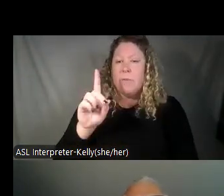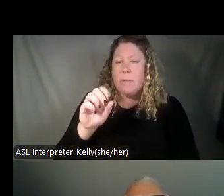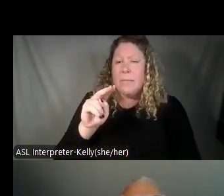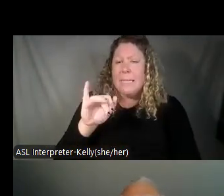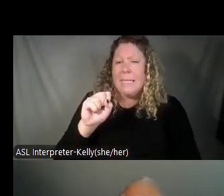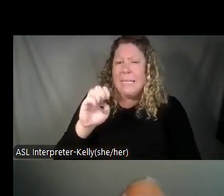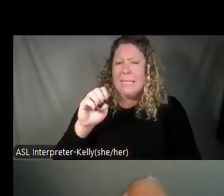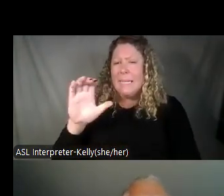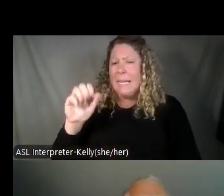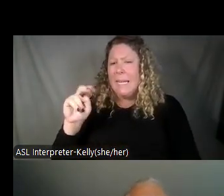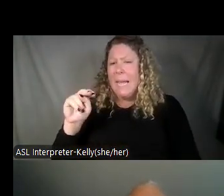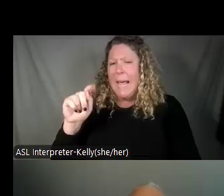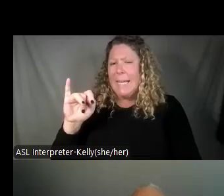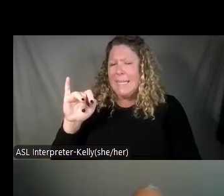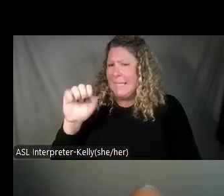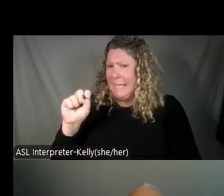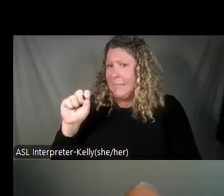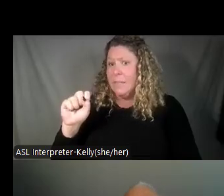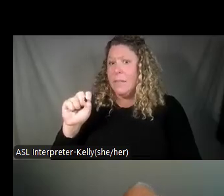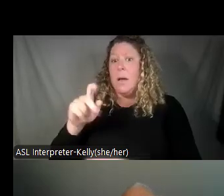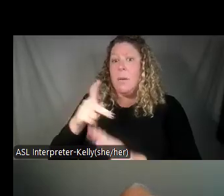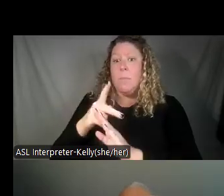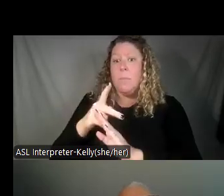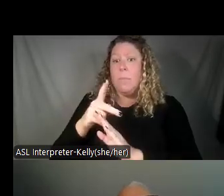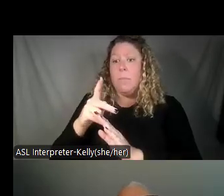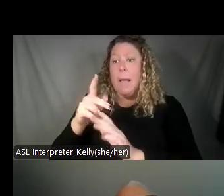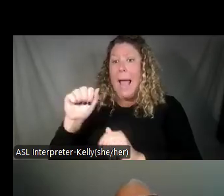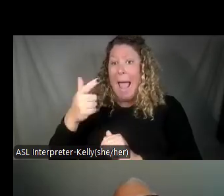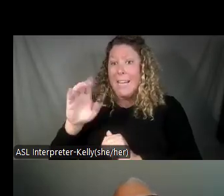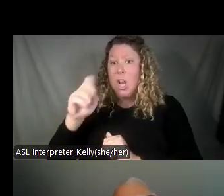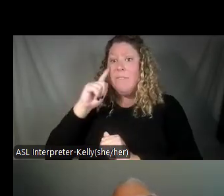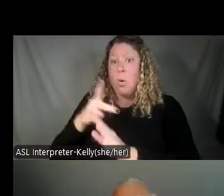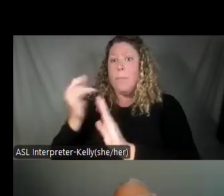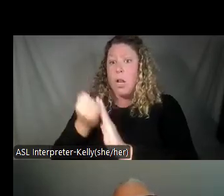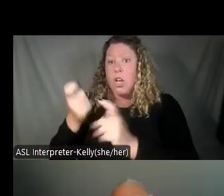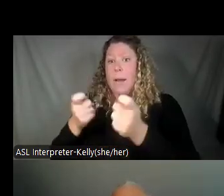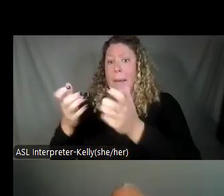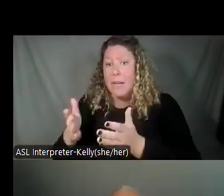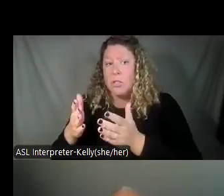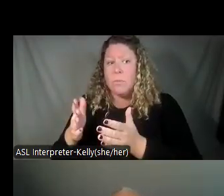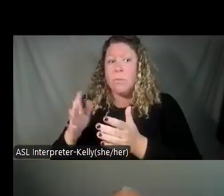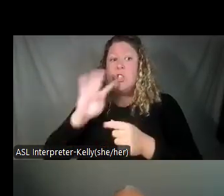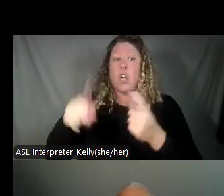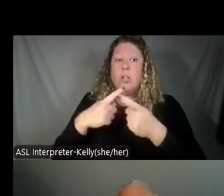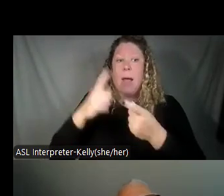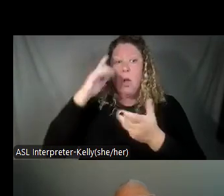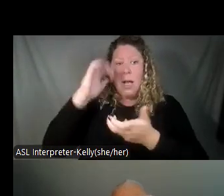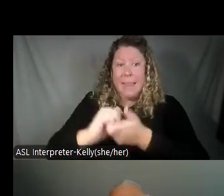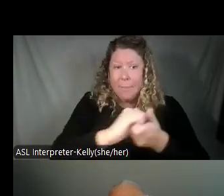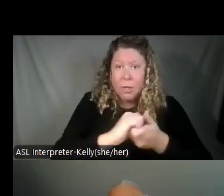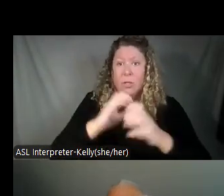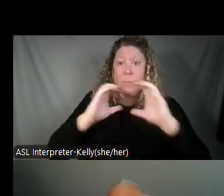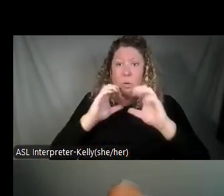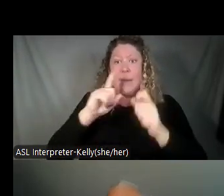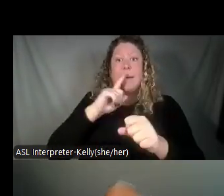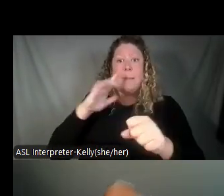Agile for Project Managers, she talks about collaboration, communication, and commitment. All the rest of the literature talks about high-performing